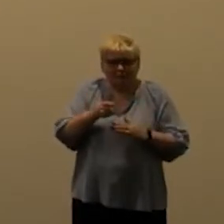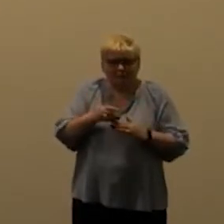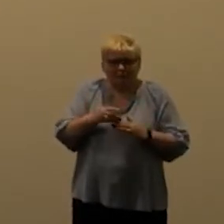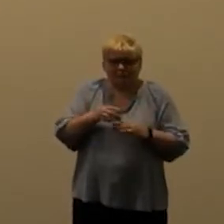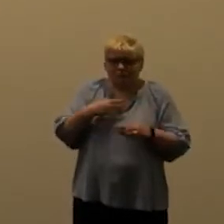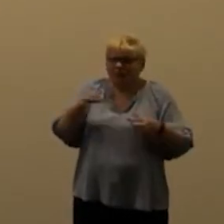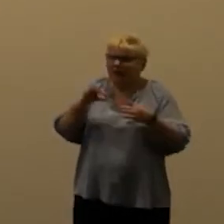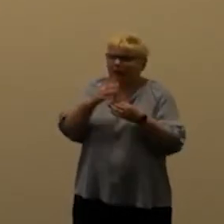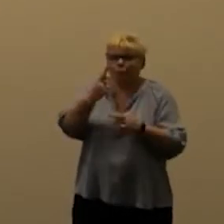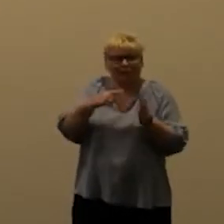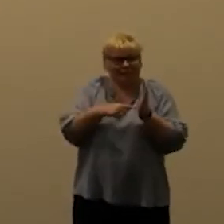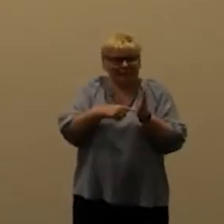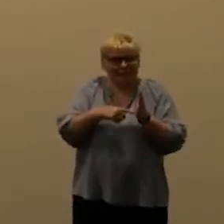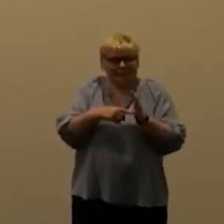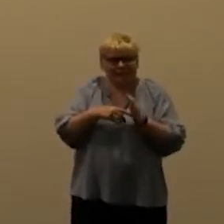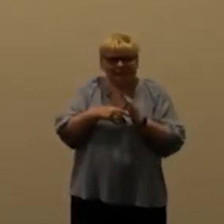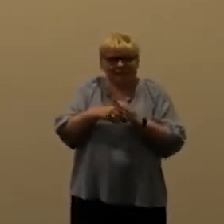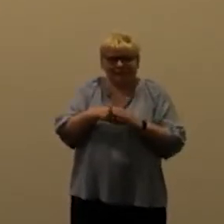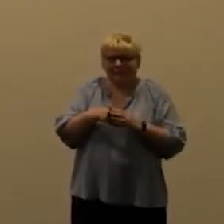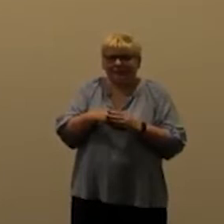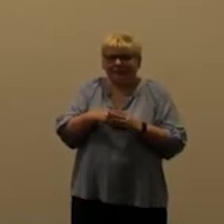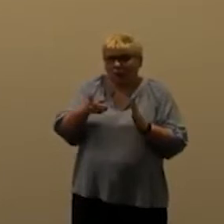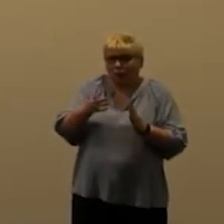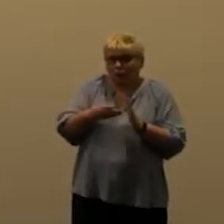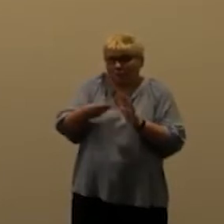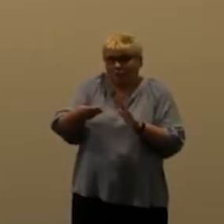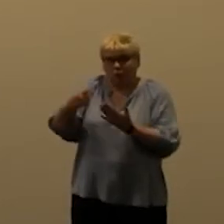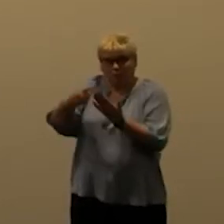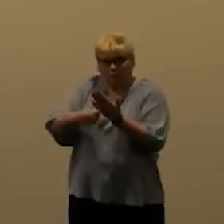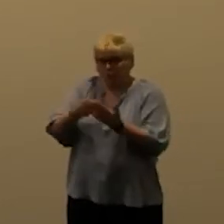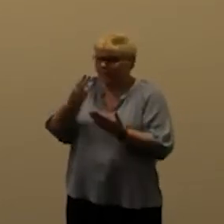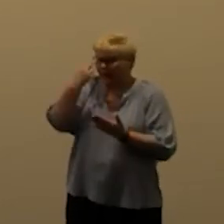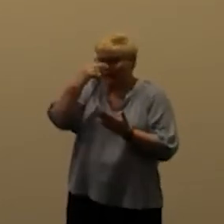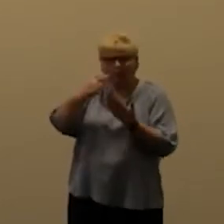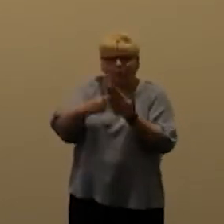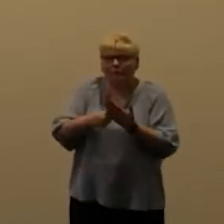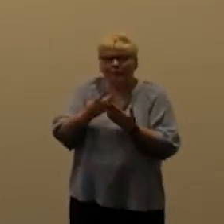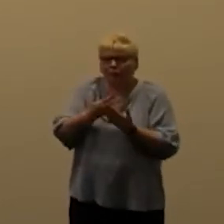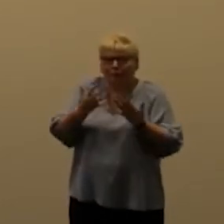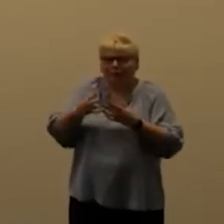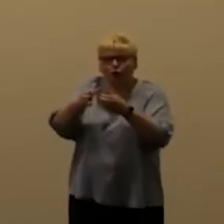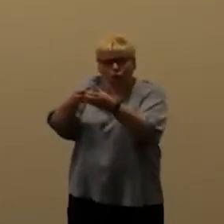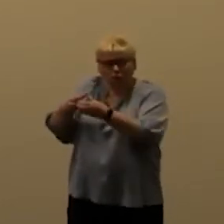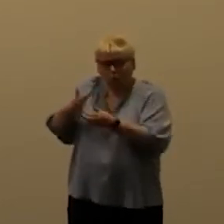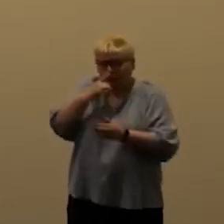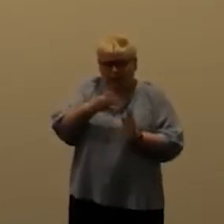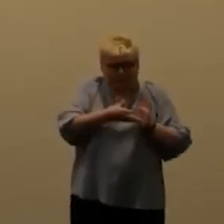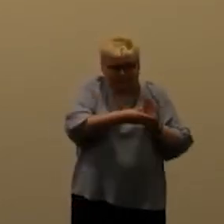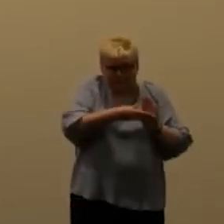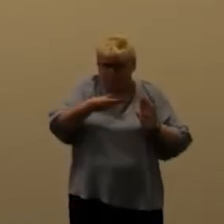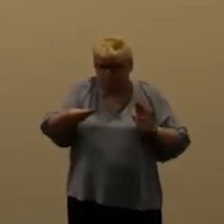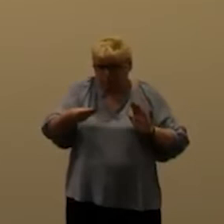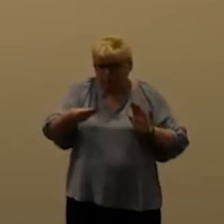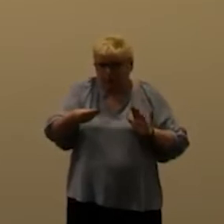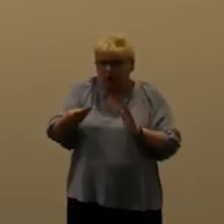to connect to one tenant. We're going to pull the Azure AD groups naming policy. So if you have a naming policy for Azure AD groups, we can export that and you dump that